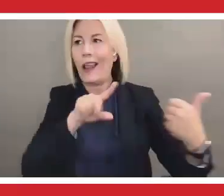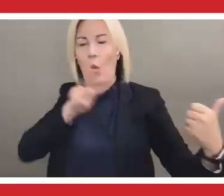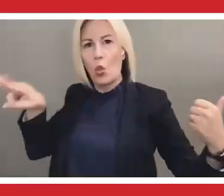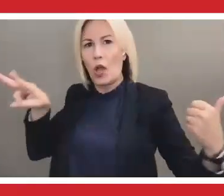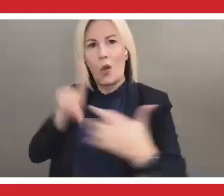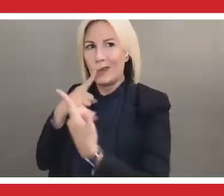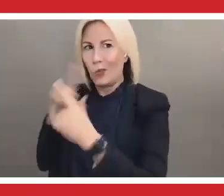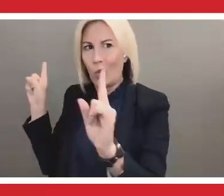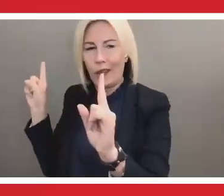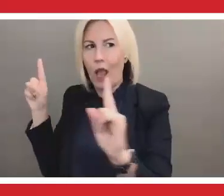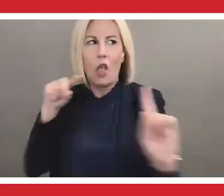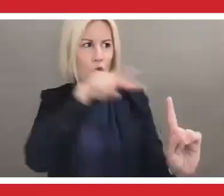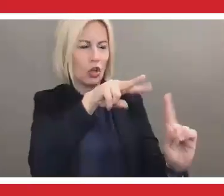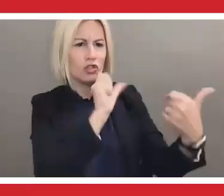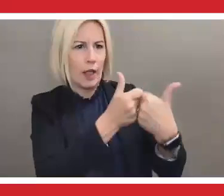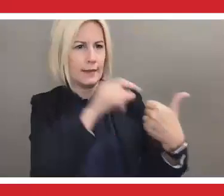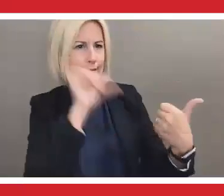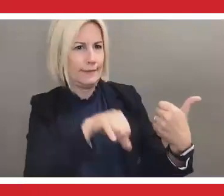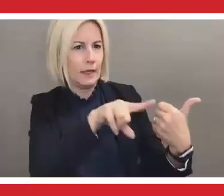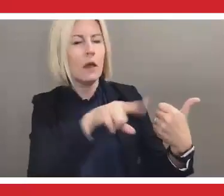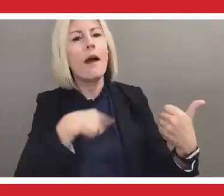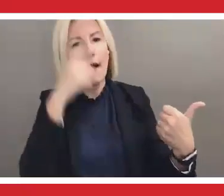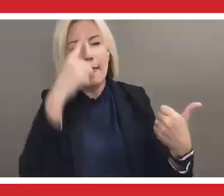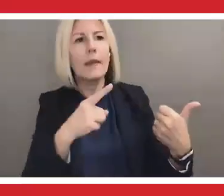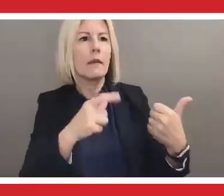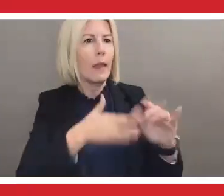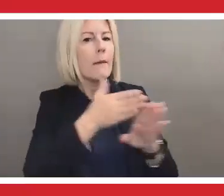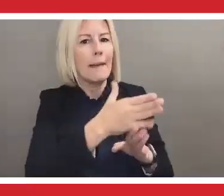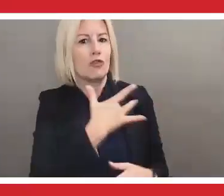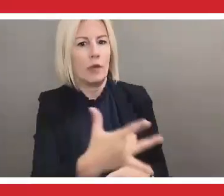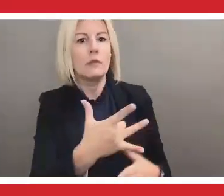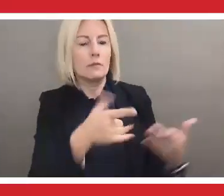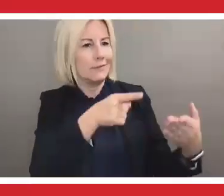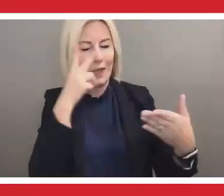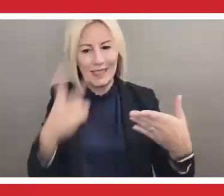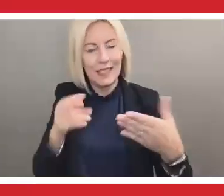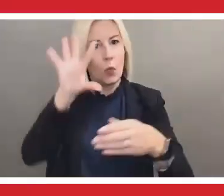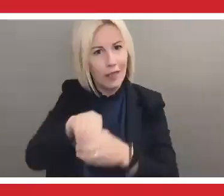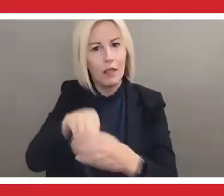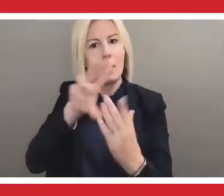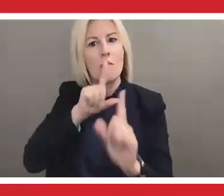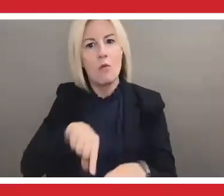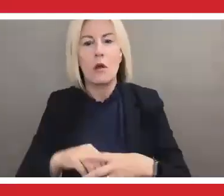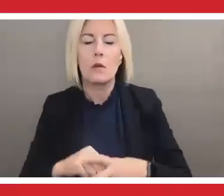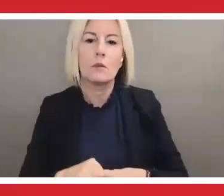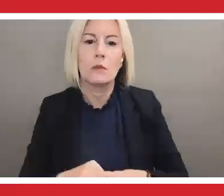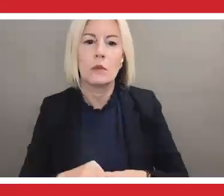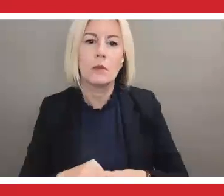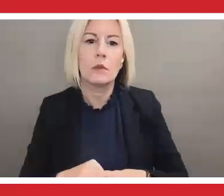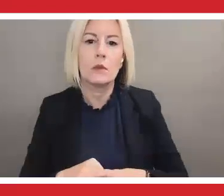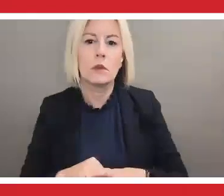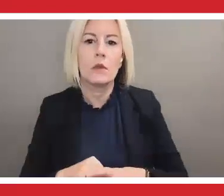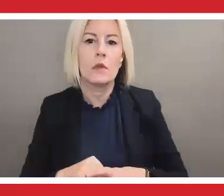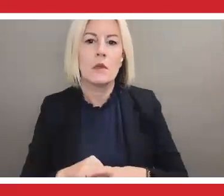at. So I think the main trends are clear enough, and they come out in the report, and there's steady progress, I think is probably the word one would use, towards